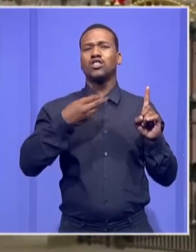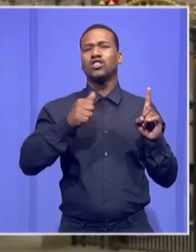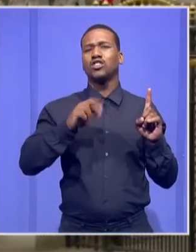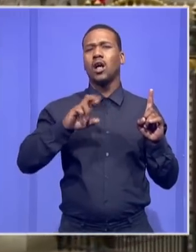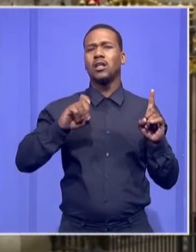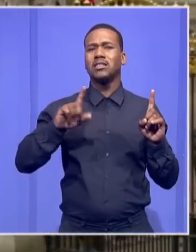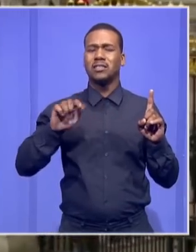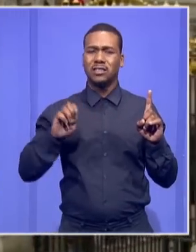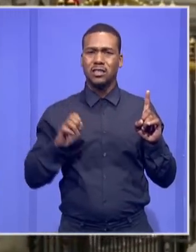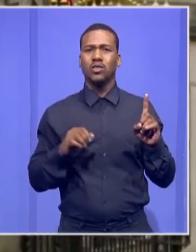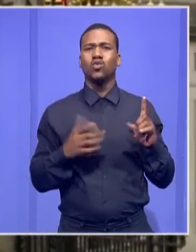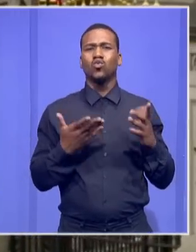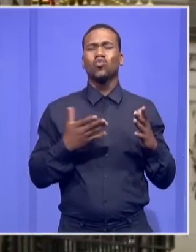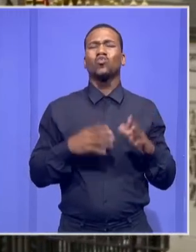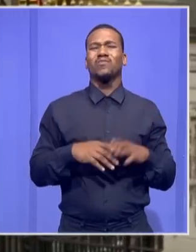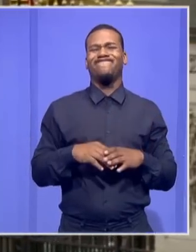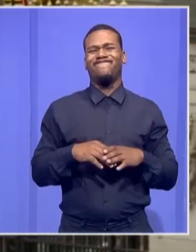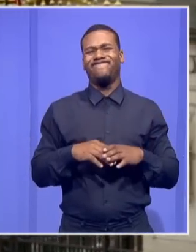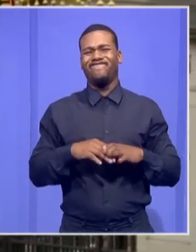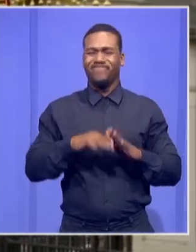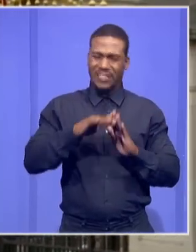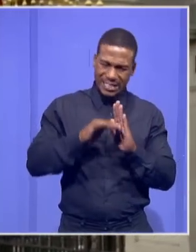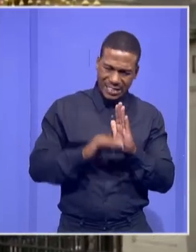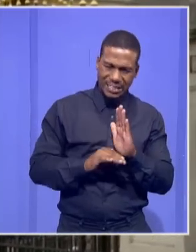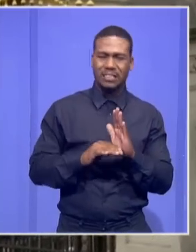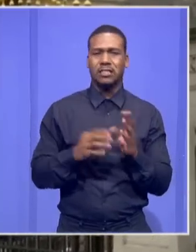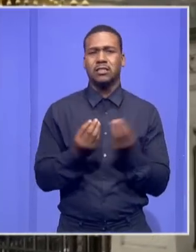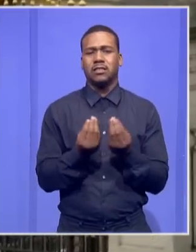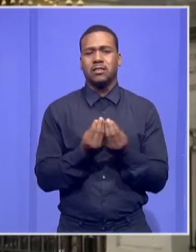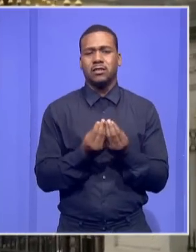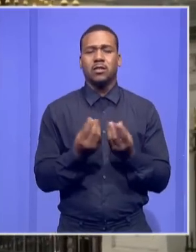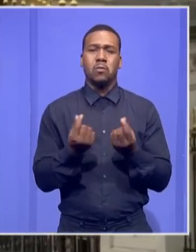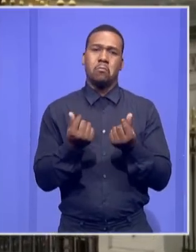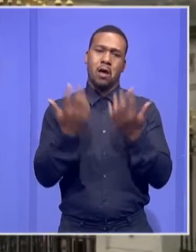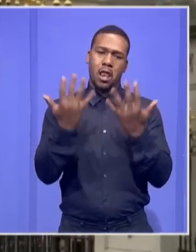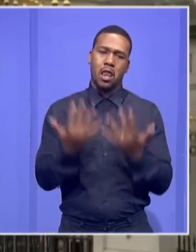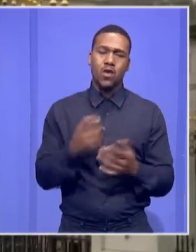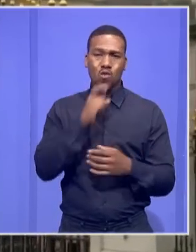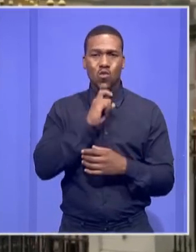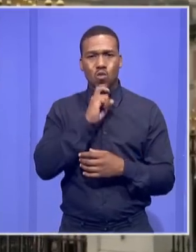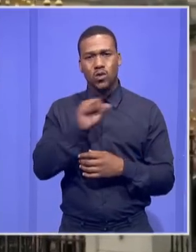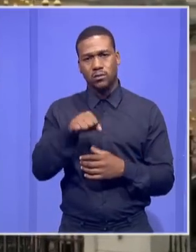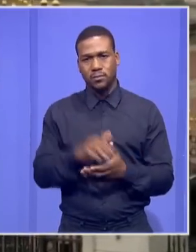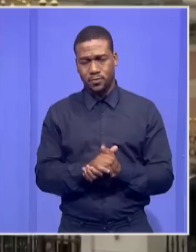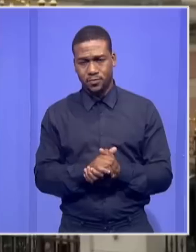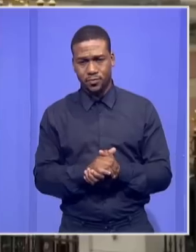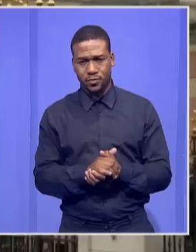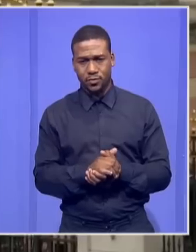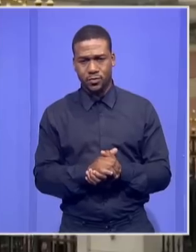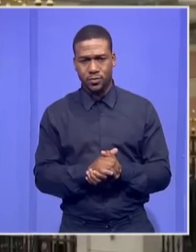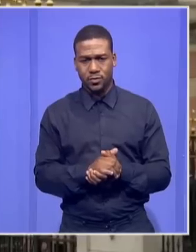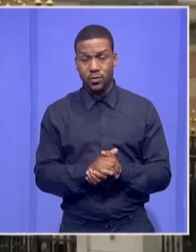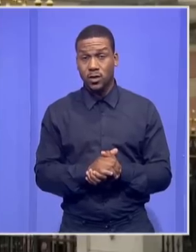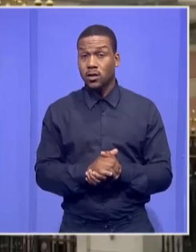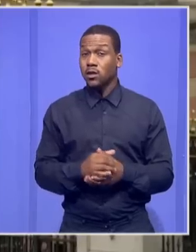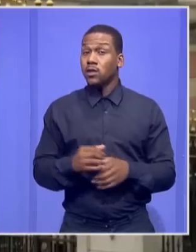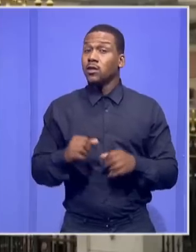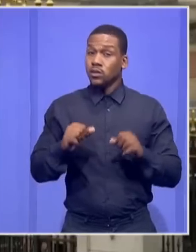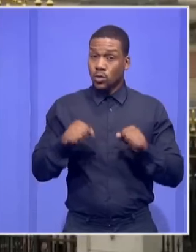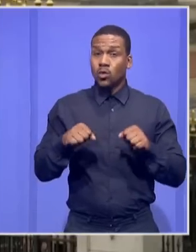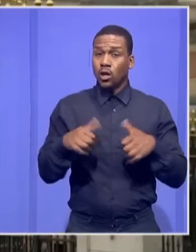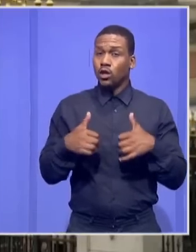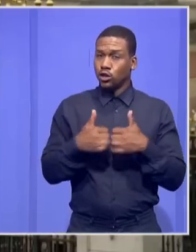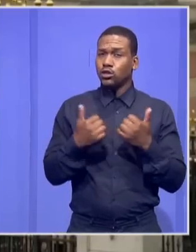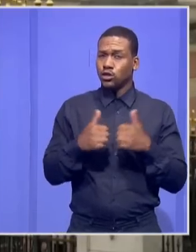exactly these sort of arguments happen all the time as to the cost of this all. So it's very difficult